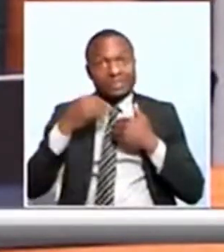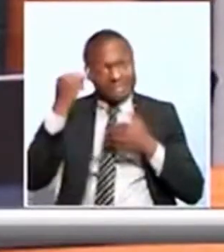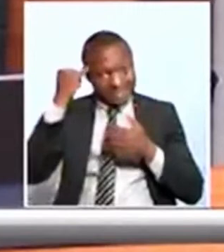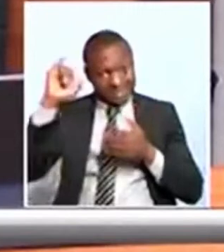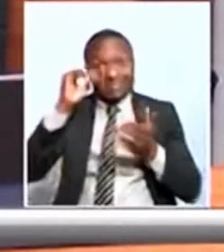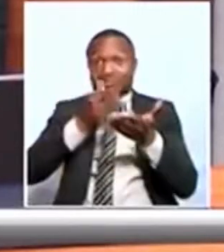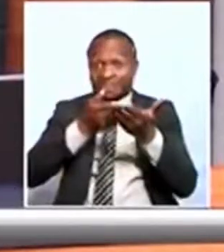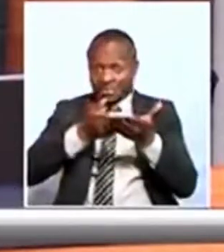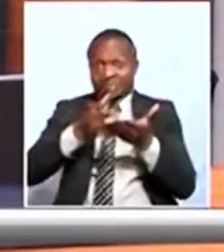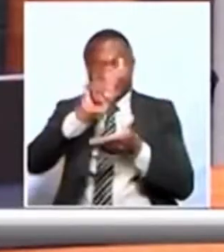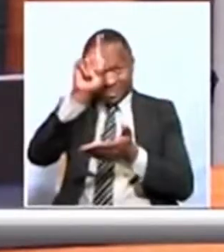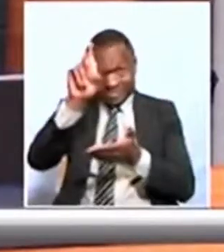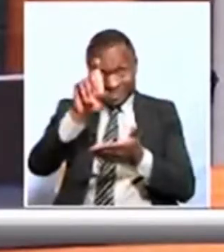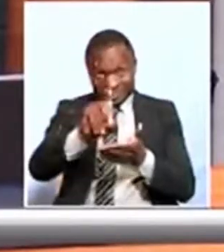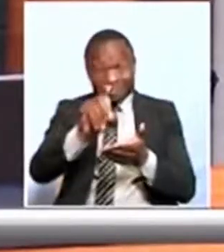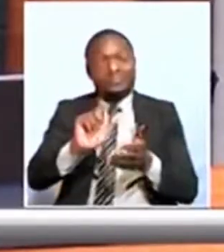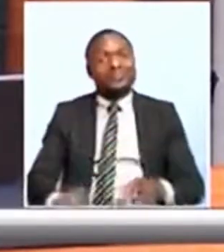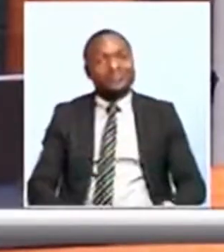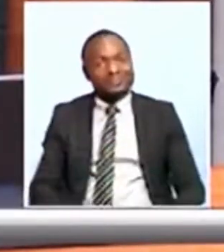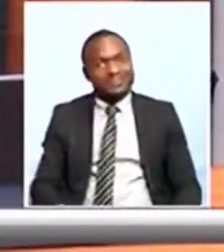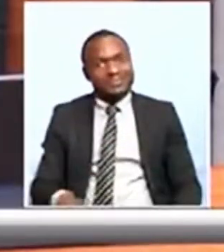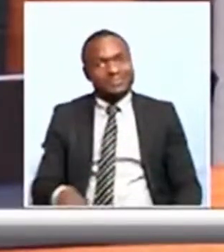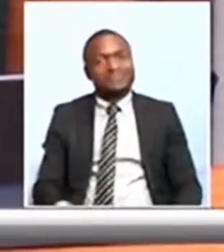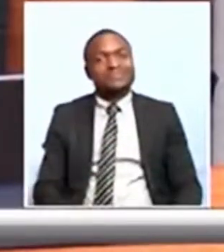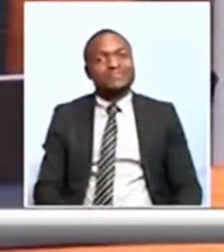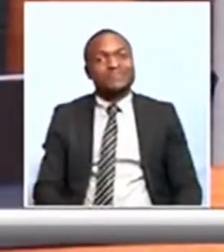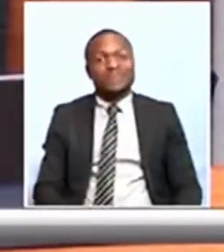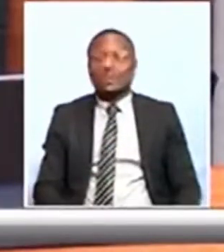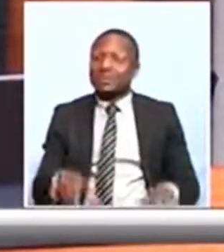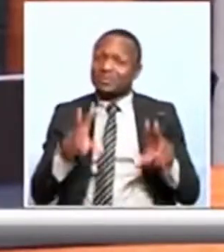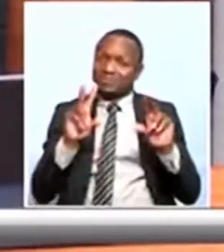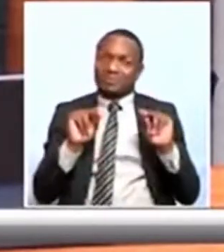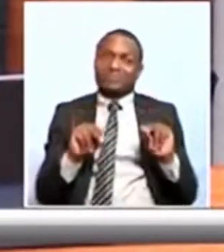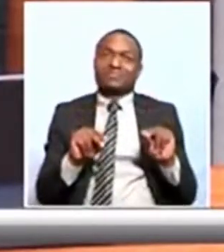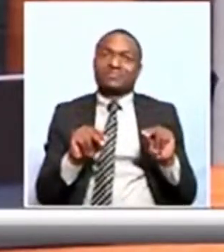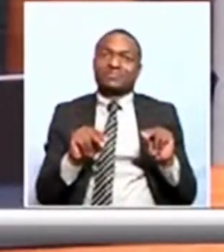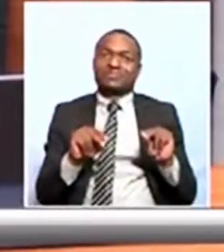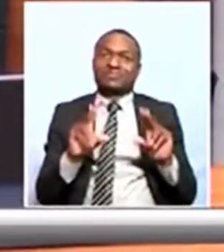he said, no, because